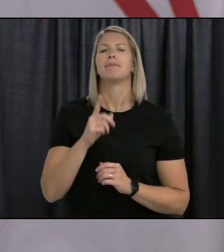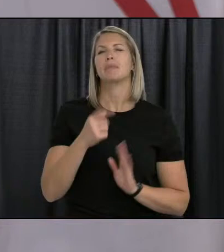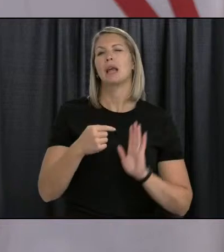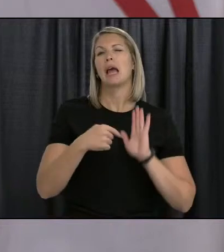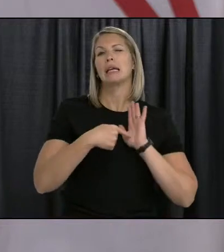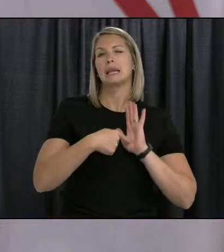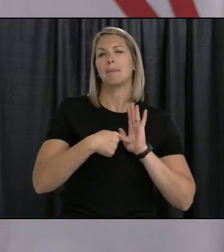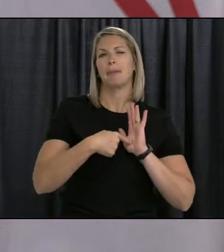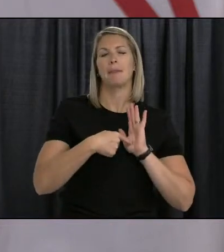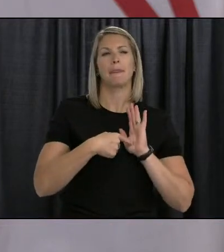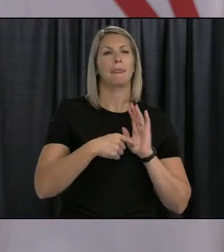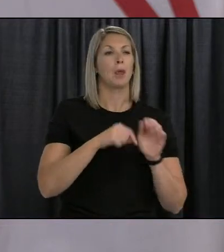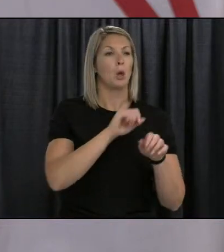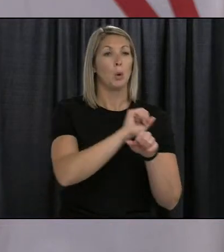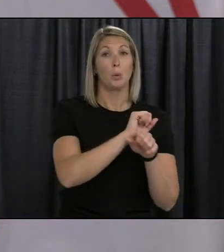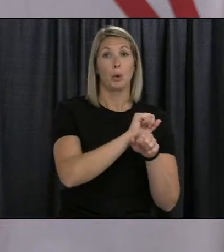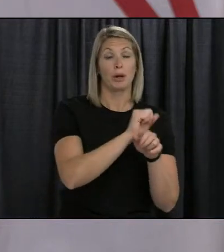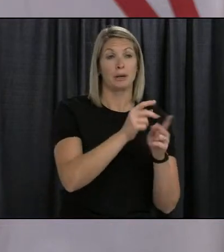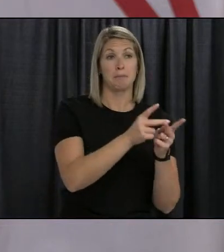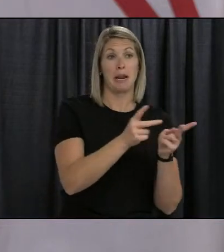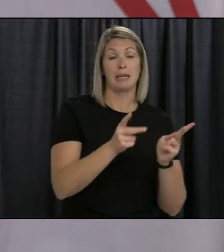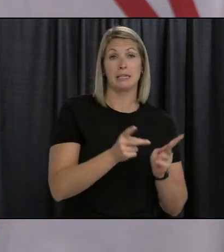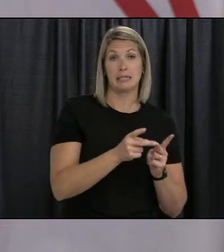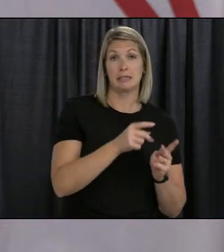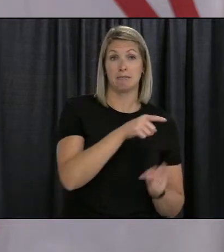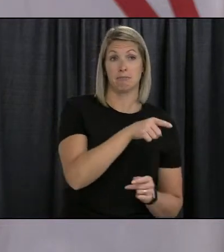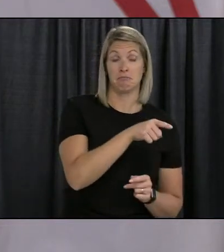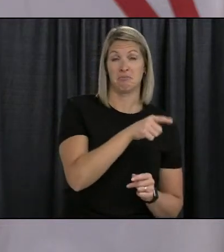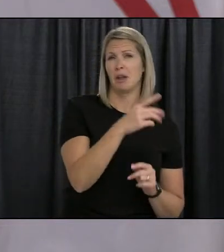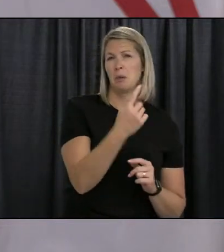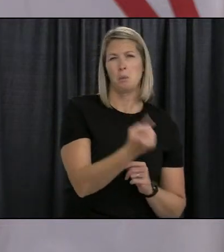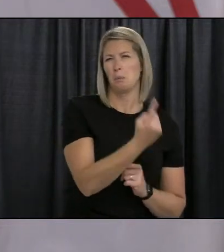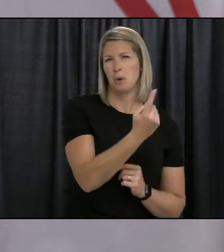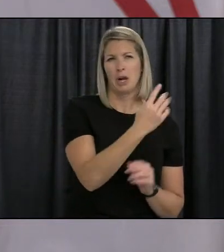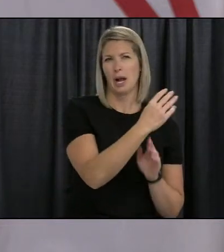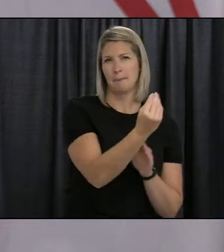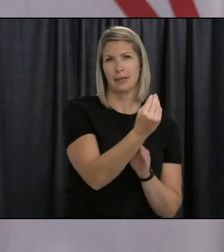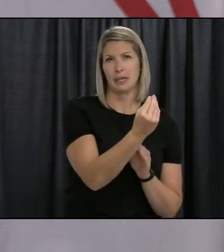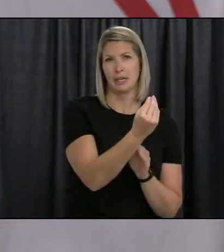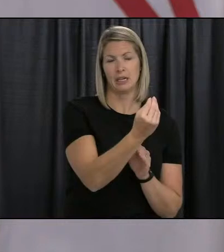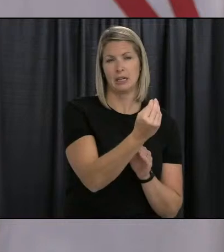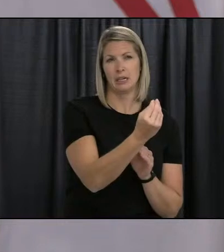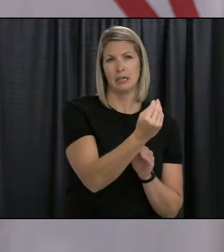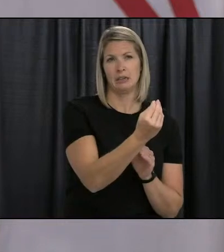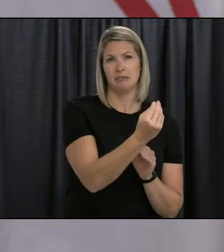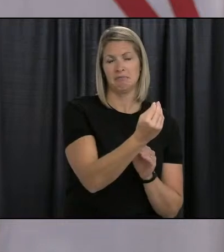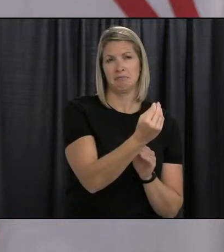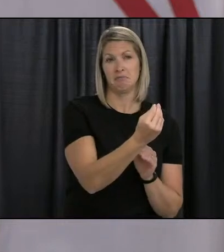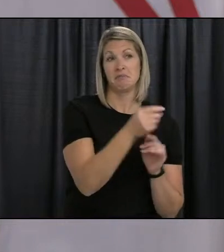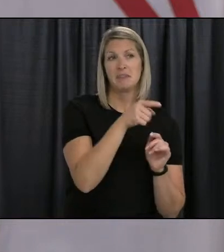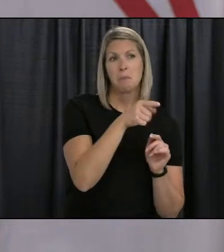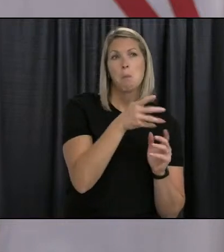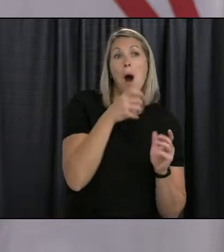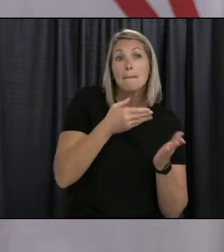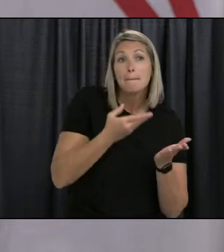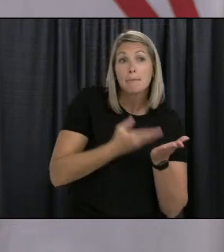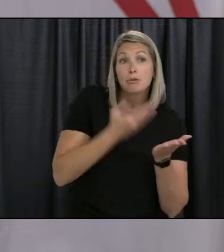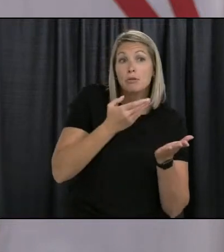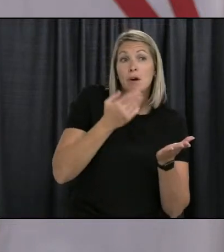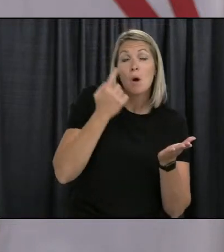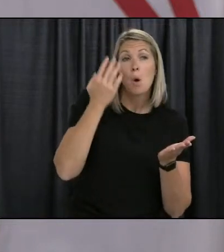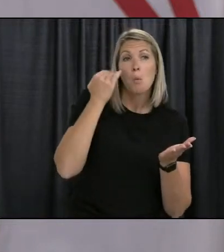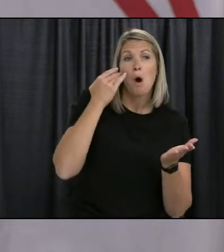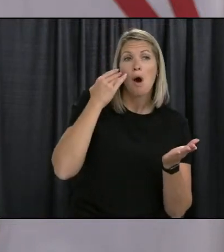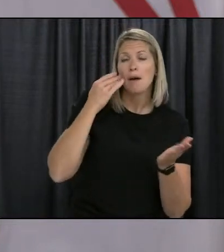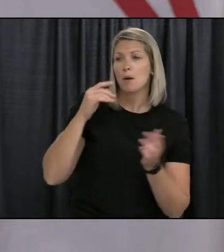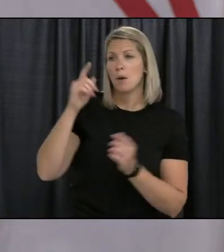example, is requesting that an employee have a reason for an exemption, that's a bit of a